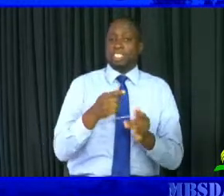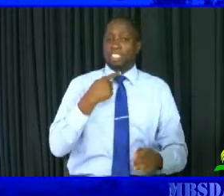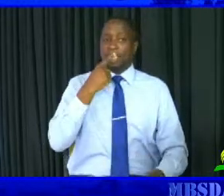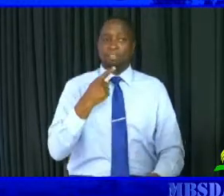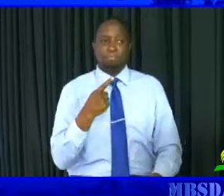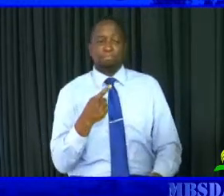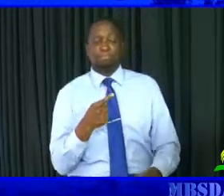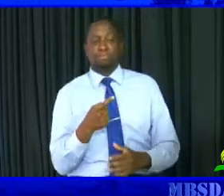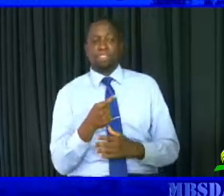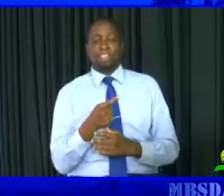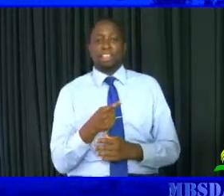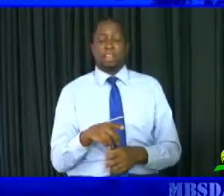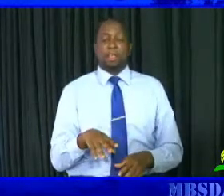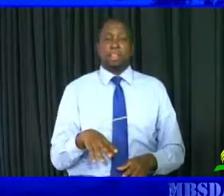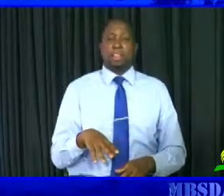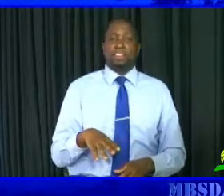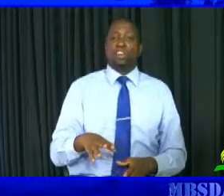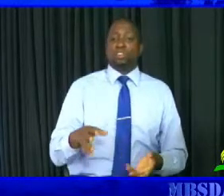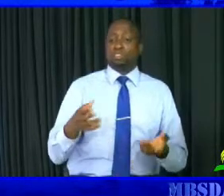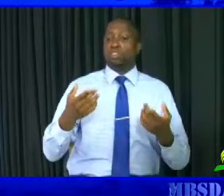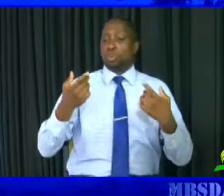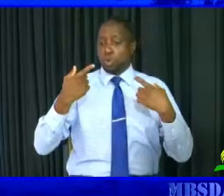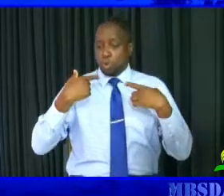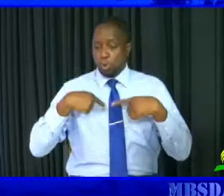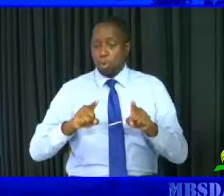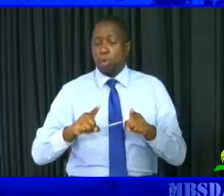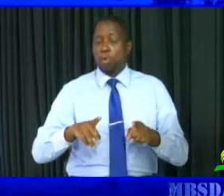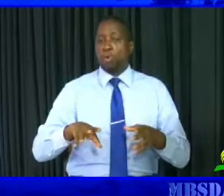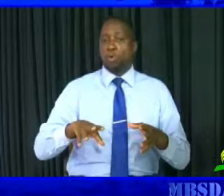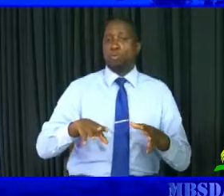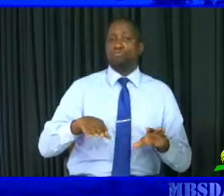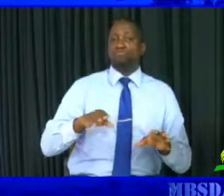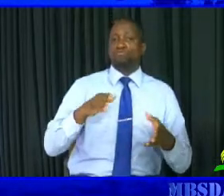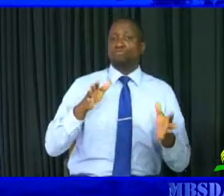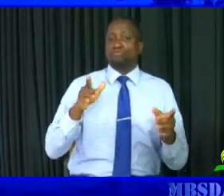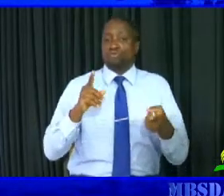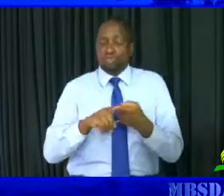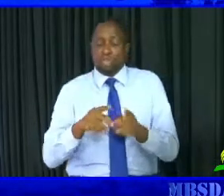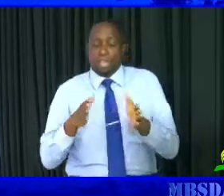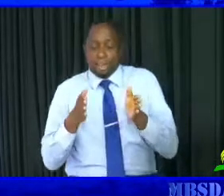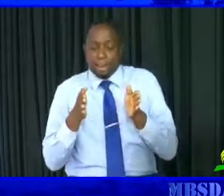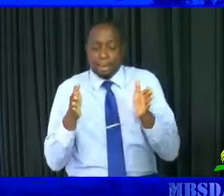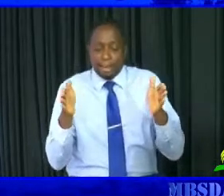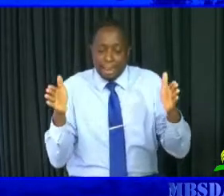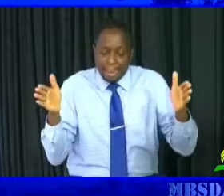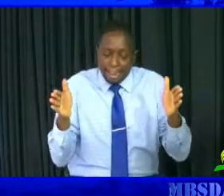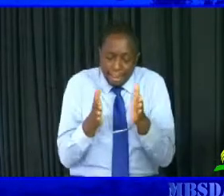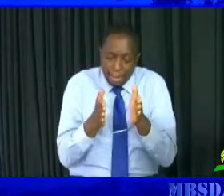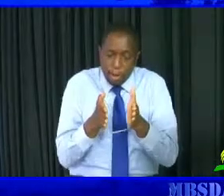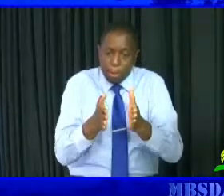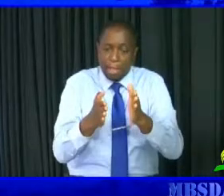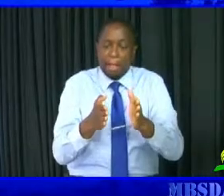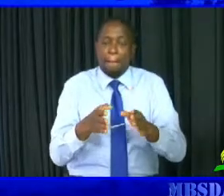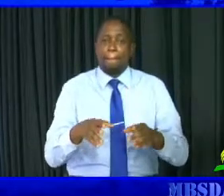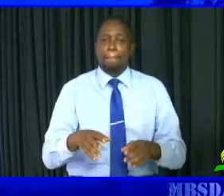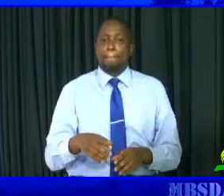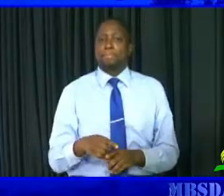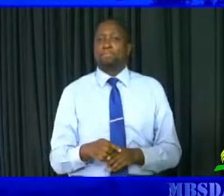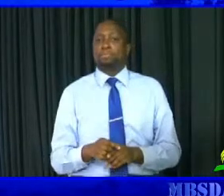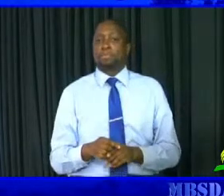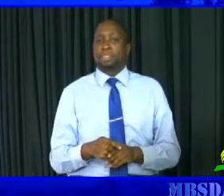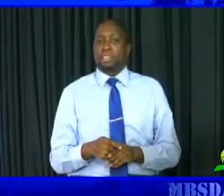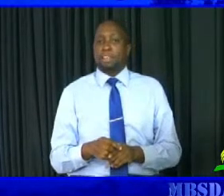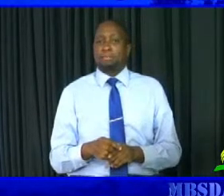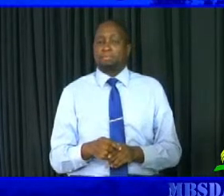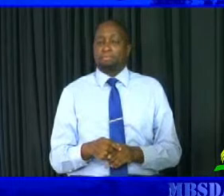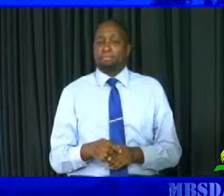for many I say unto you, will seek to enter in and shall not be able." Many will seek to enter in